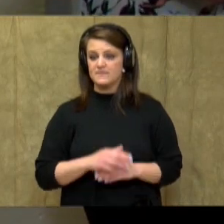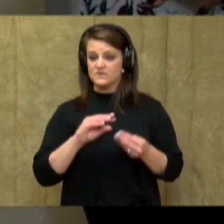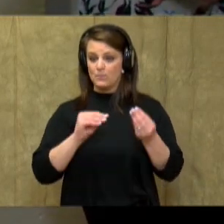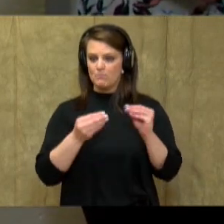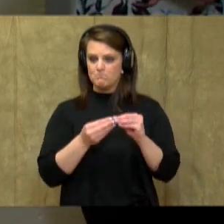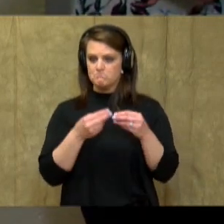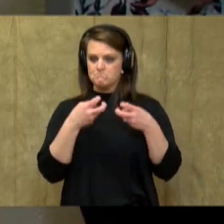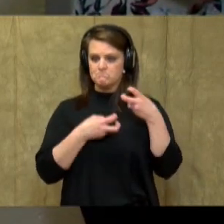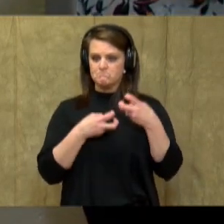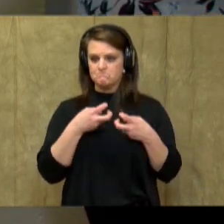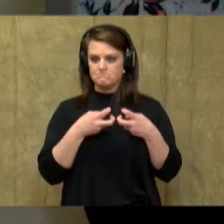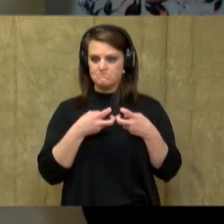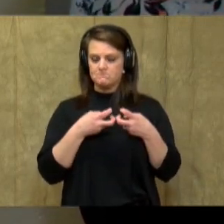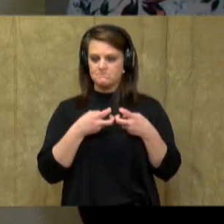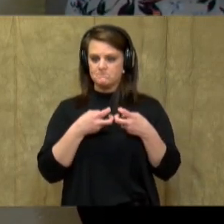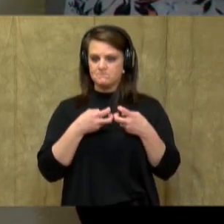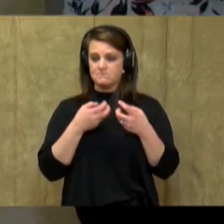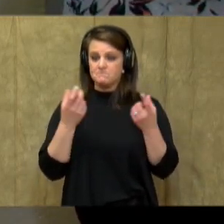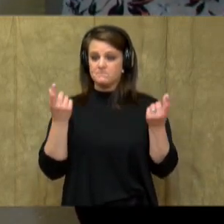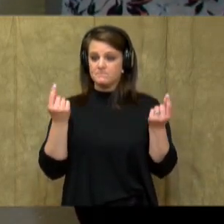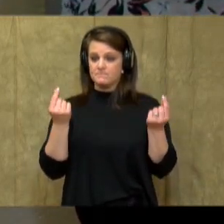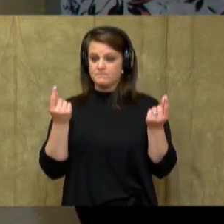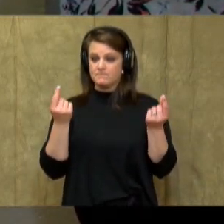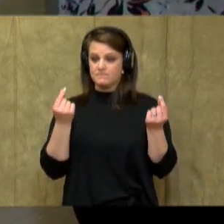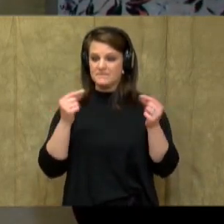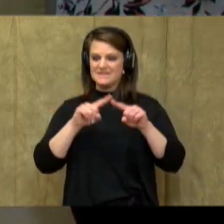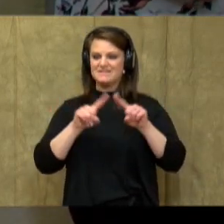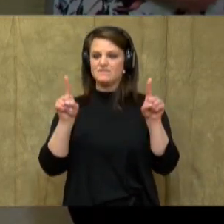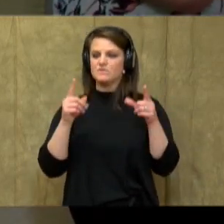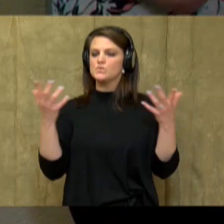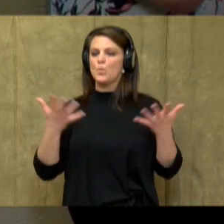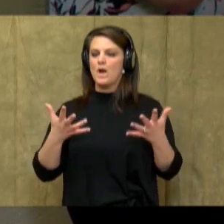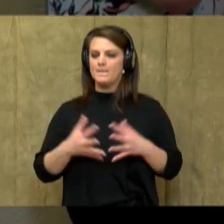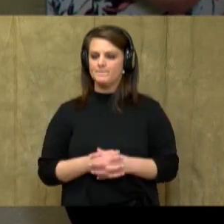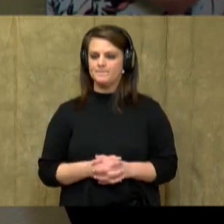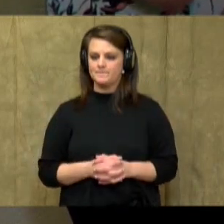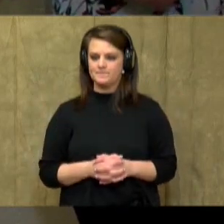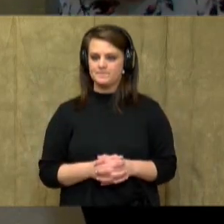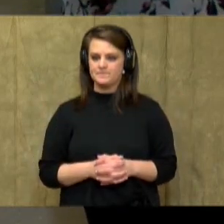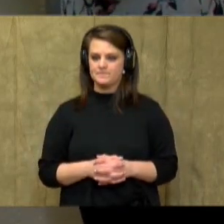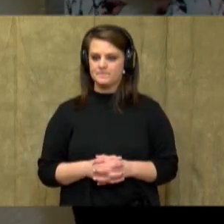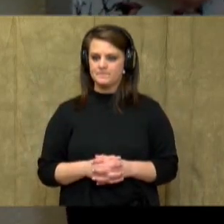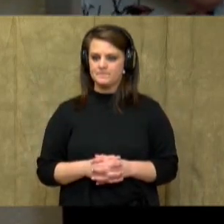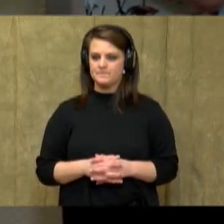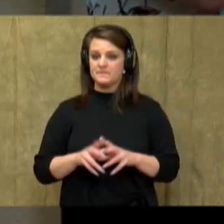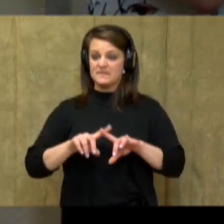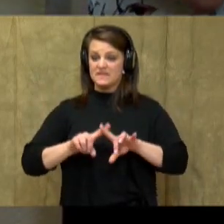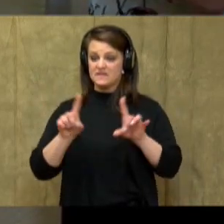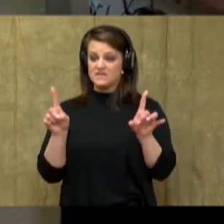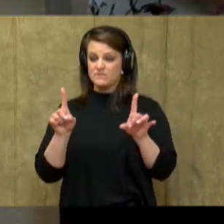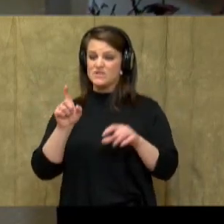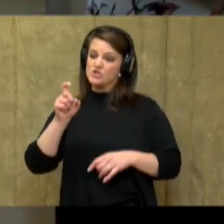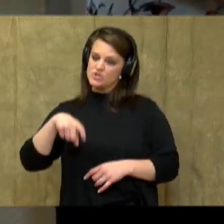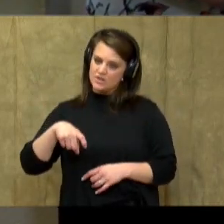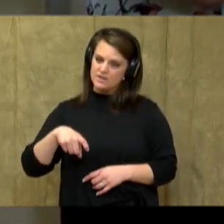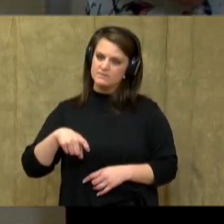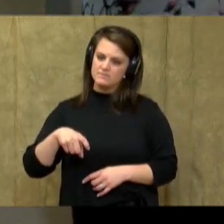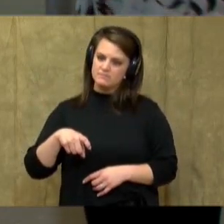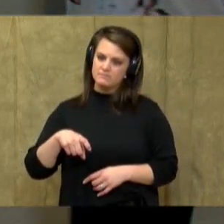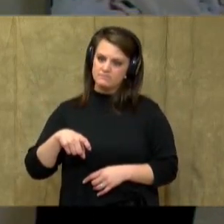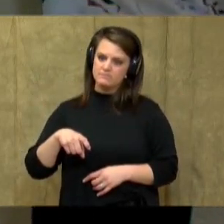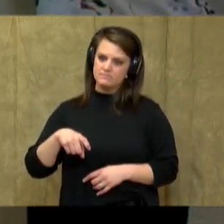problem, what would be your difference? Your difference should